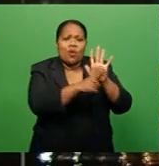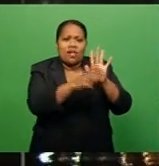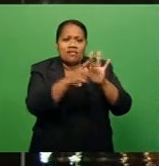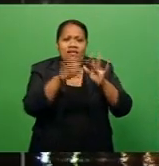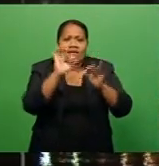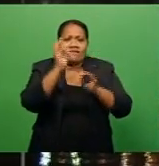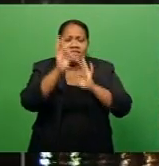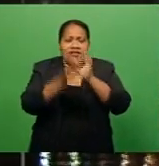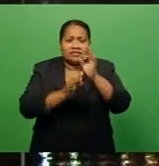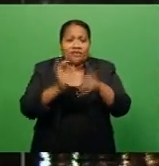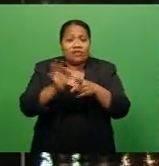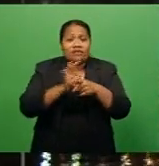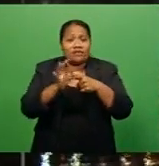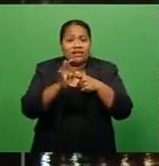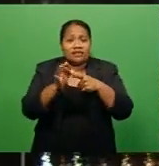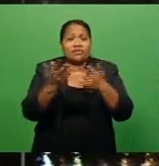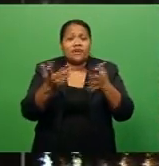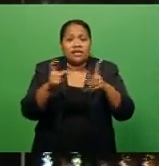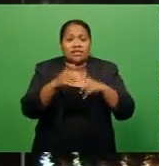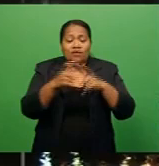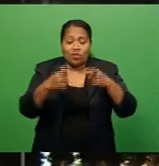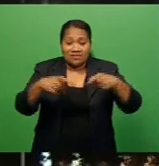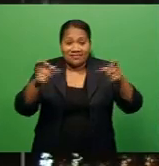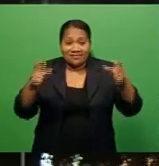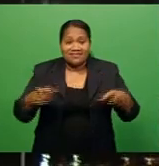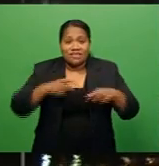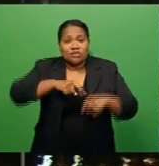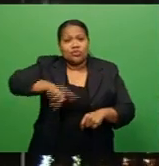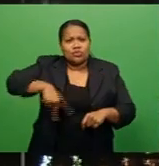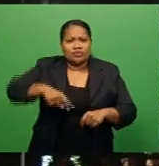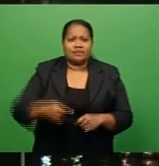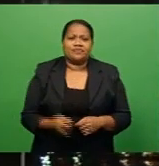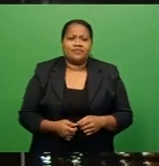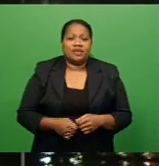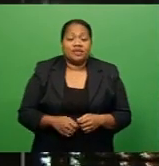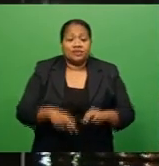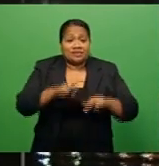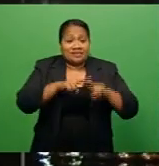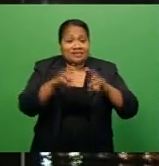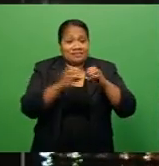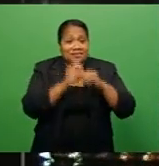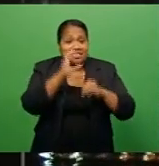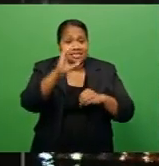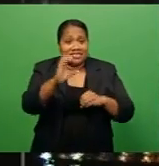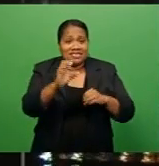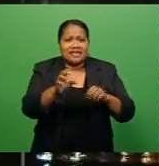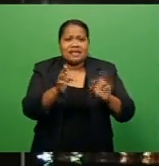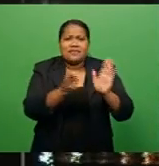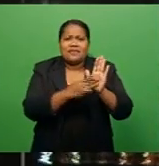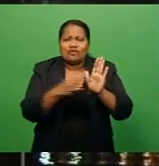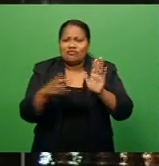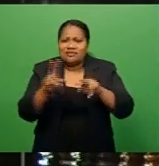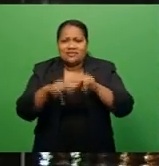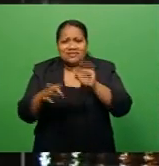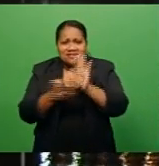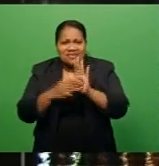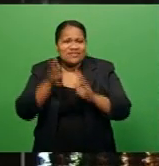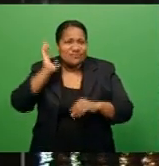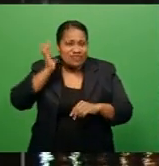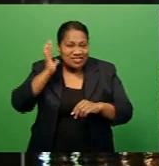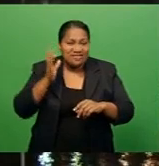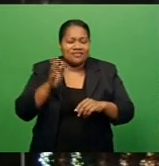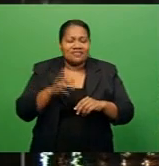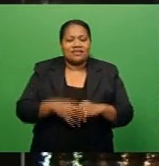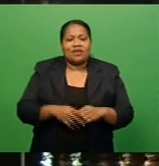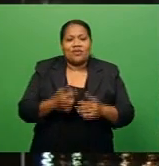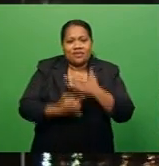Demora City in Suva. For many, the Fijian Broadcasting Corporation's Mirchi FM and Radio Fiji 2 non-stop